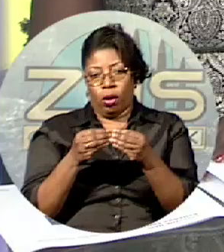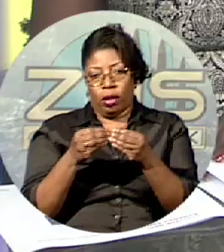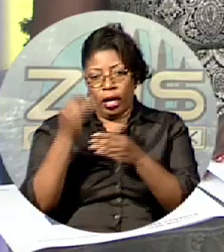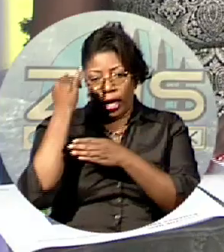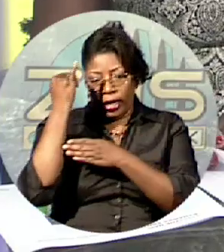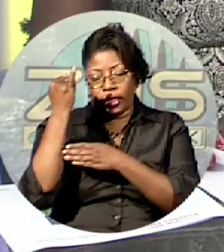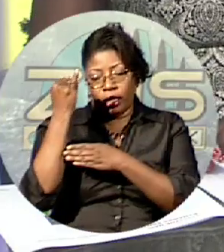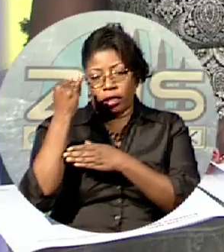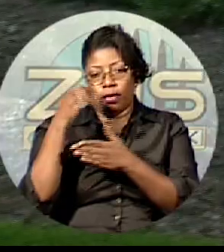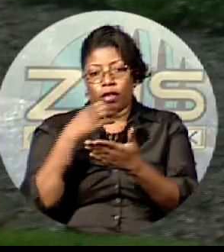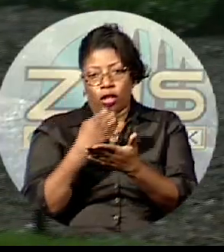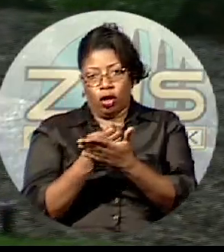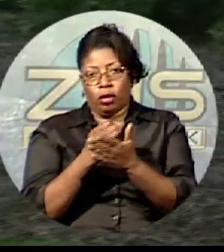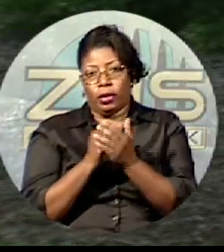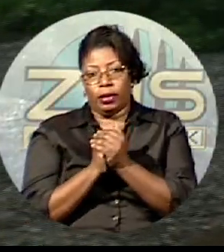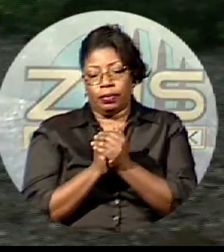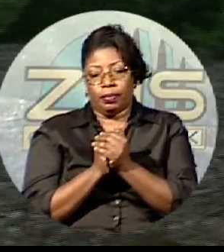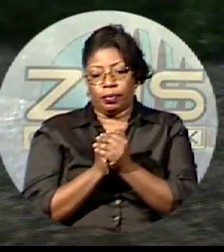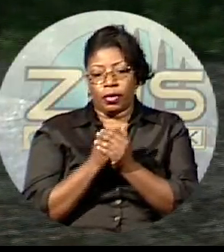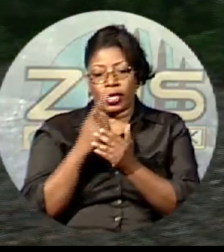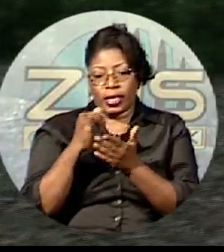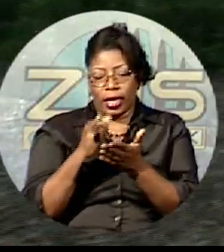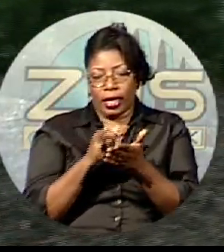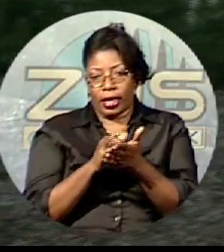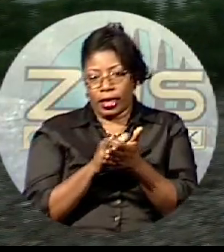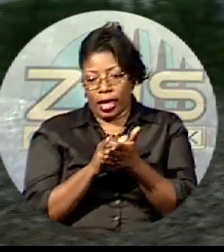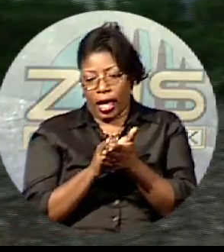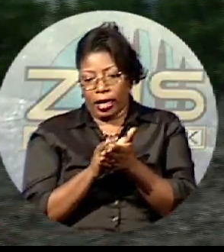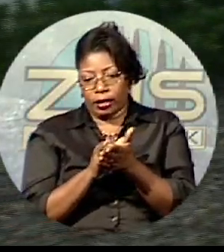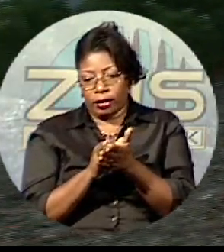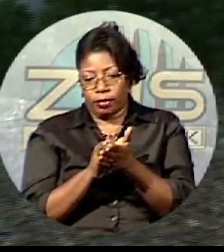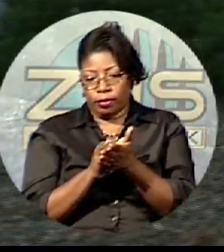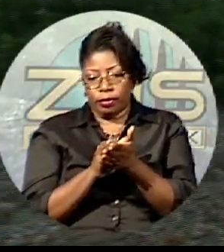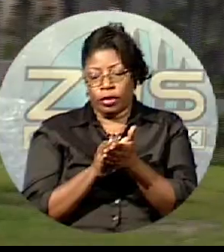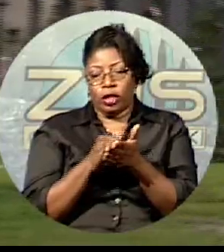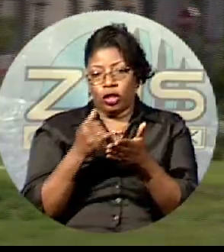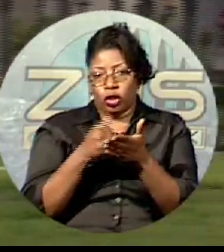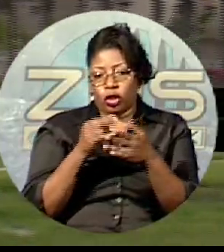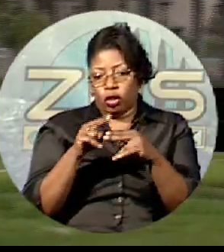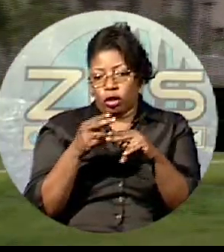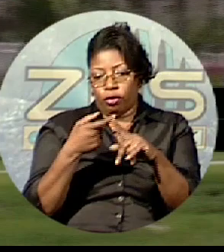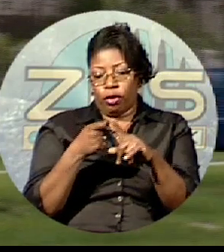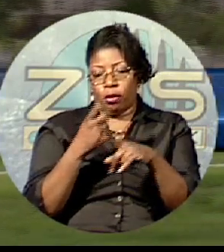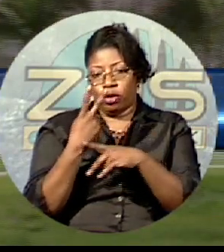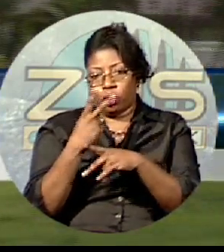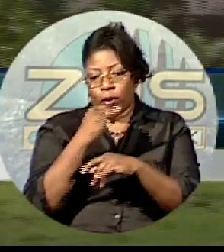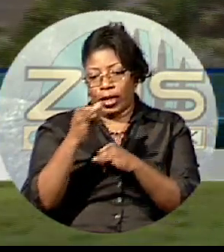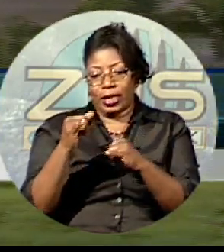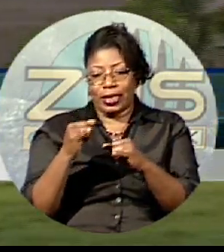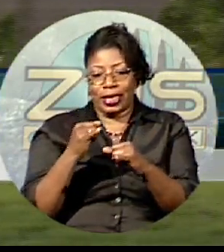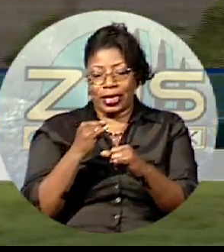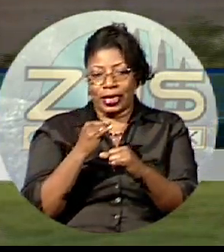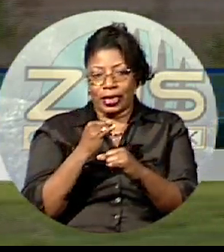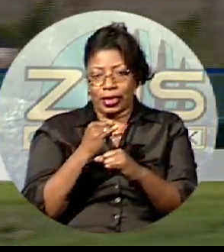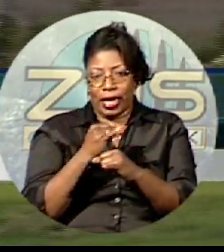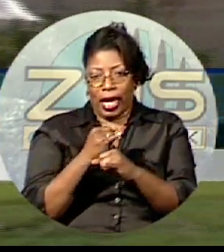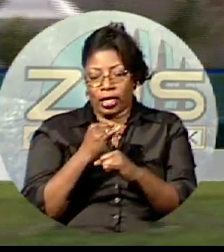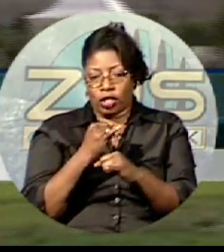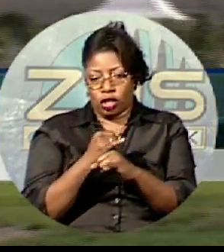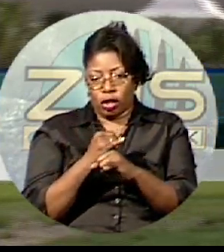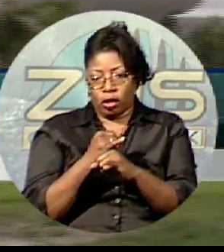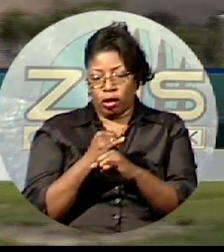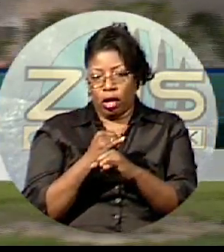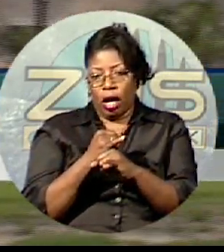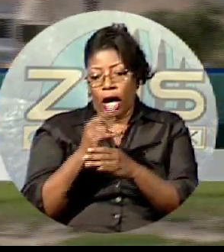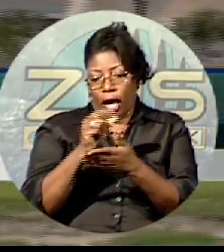economy. Call it agreeing to disagree. It appears a recent downgrade from one of two international credit rating agencies may